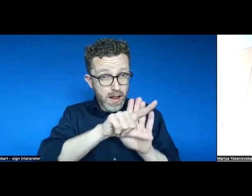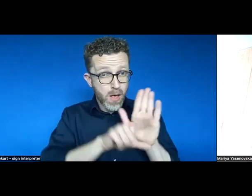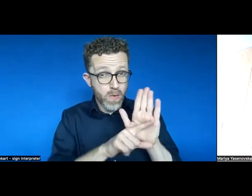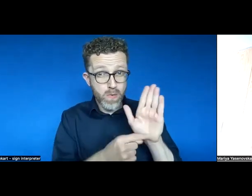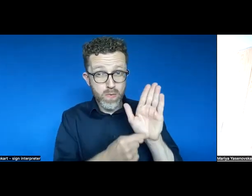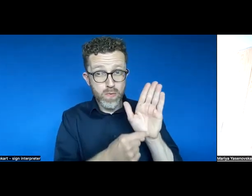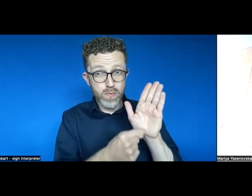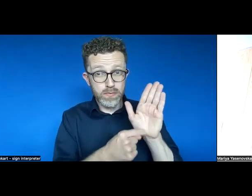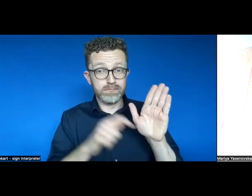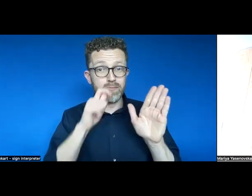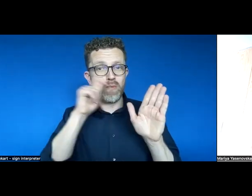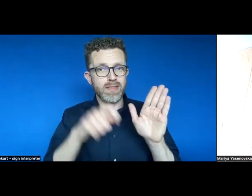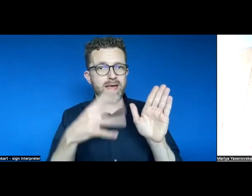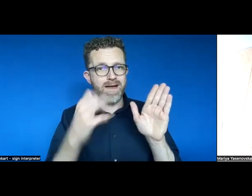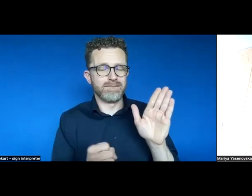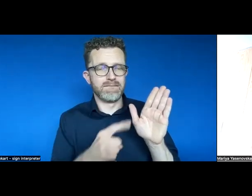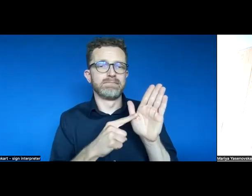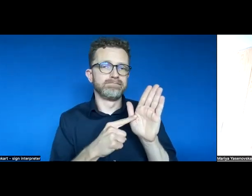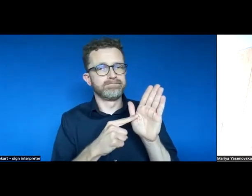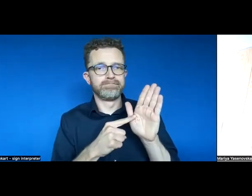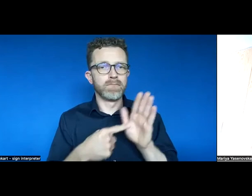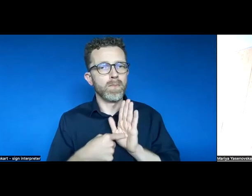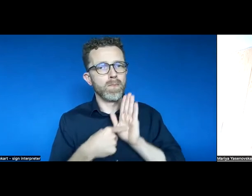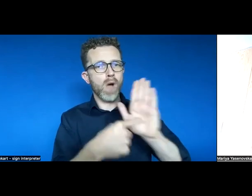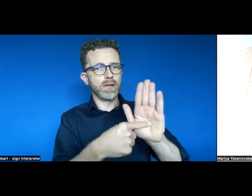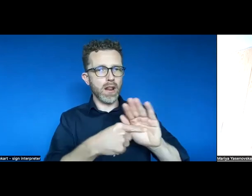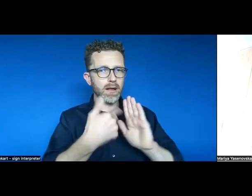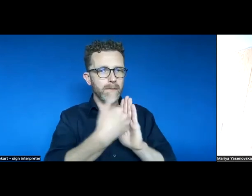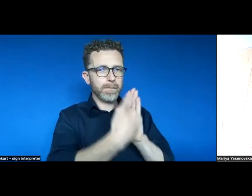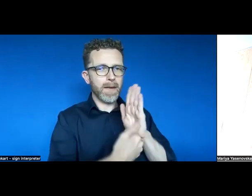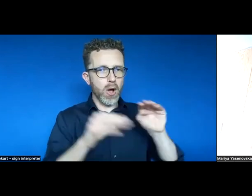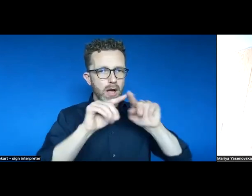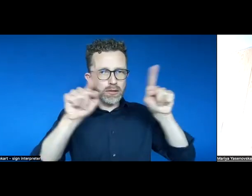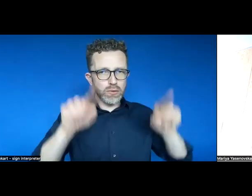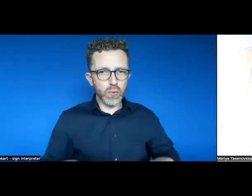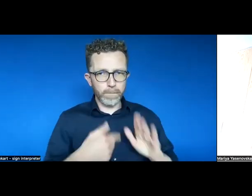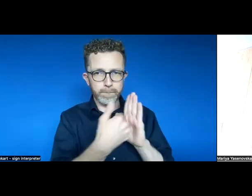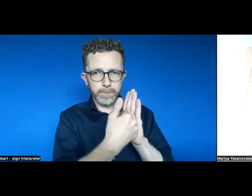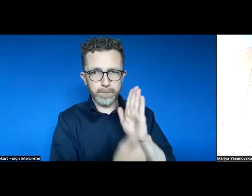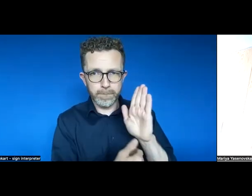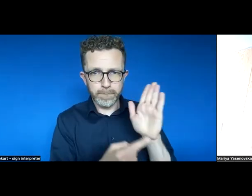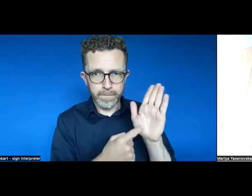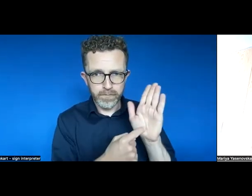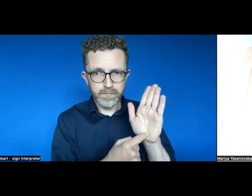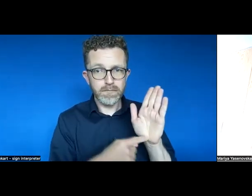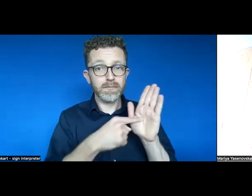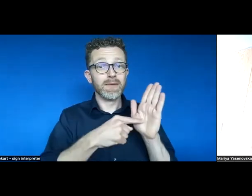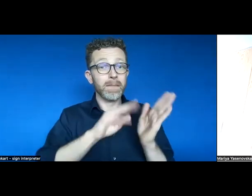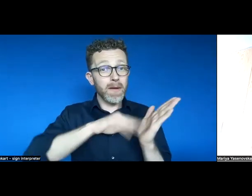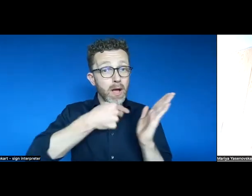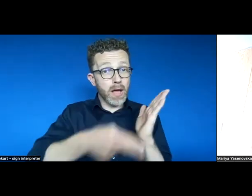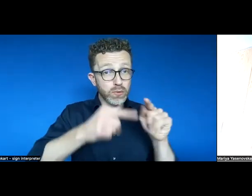between Ukrainian Ministry of Social Policy and the ministry in different countries, and all countries